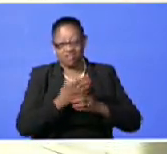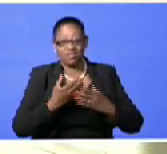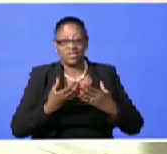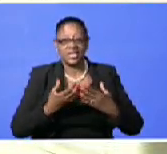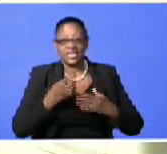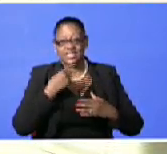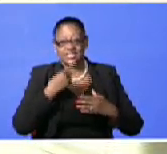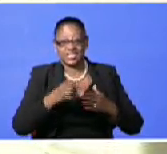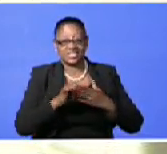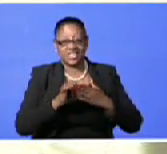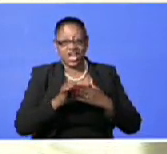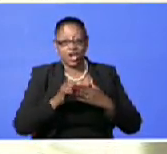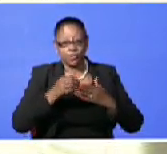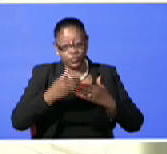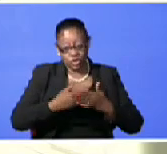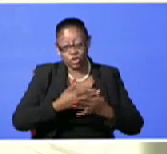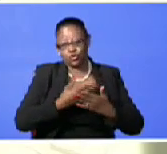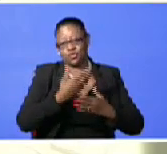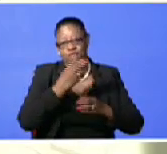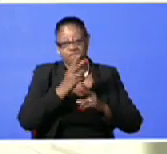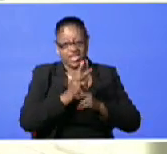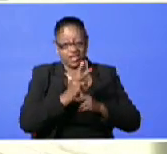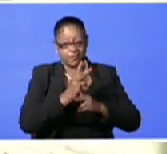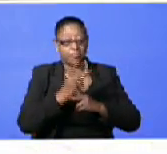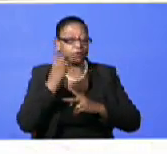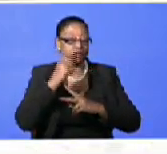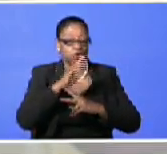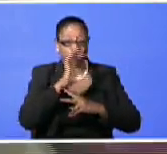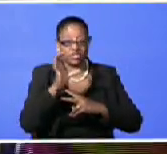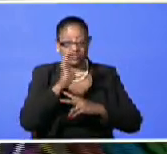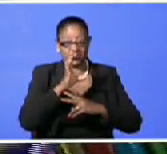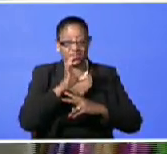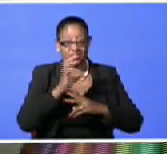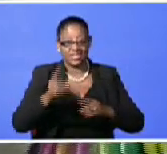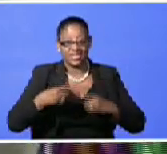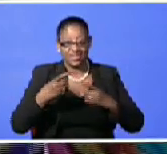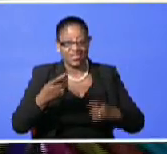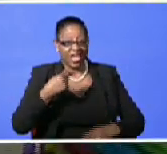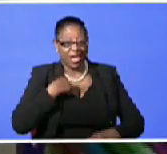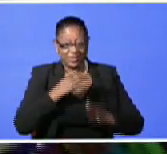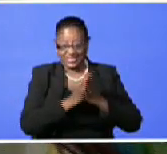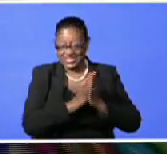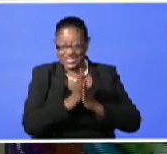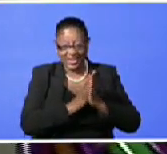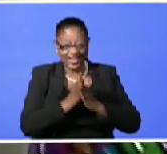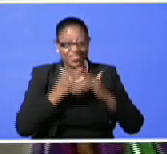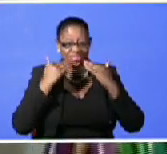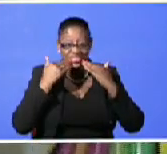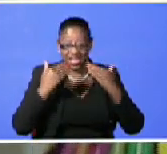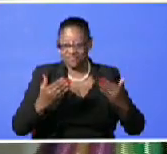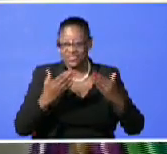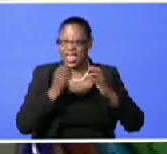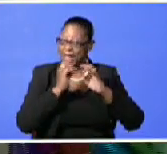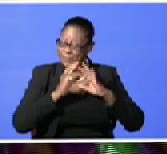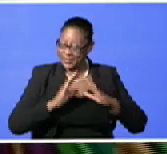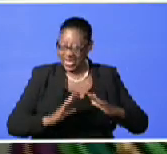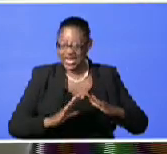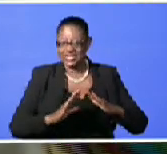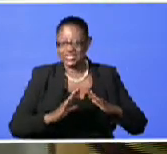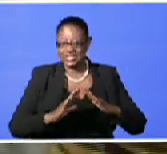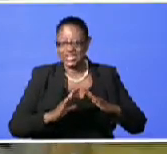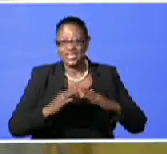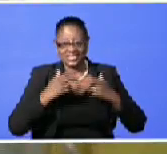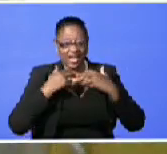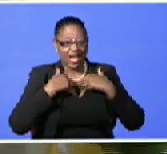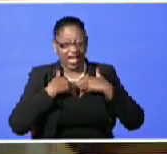vehicle makes for the perfect Christmas gift. I feel excited, I feel thankful and blessed to have